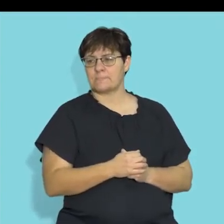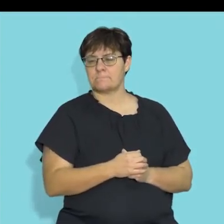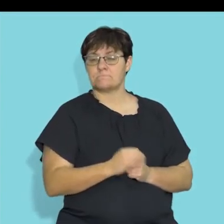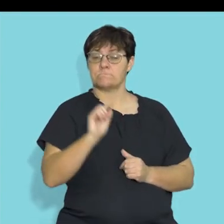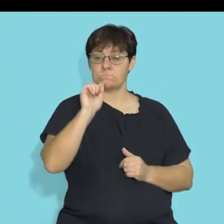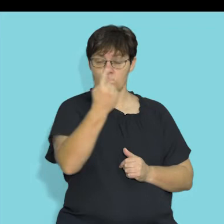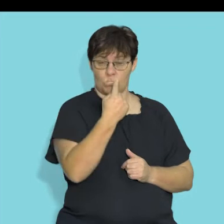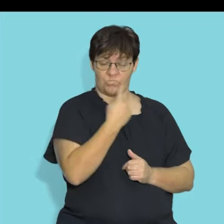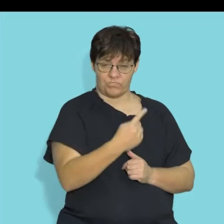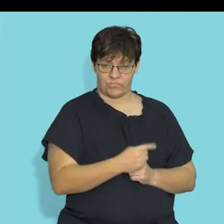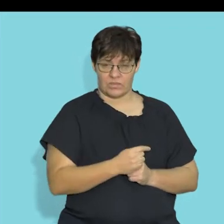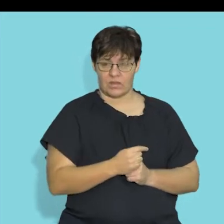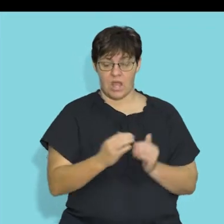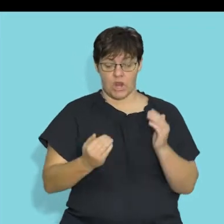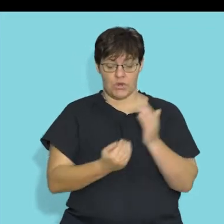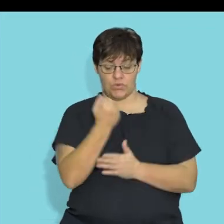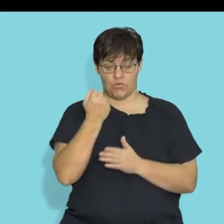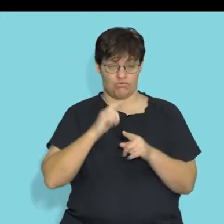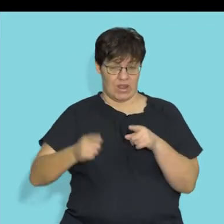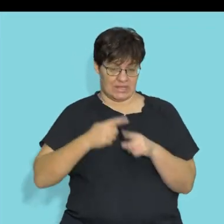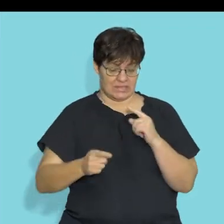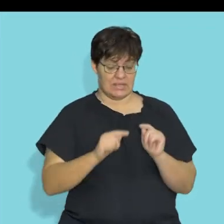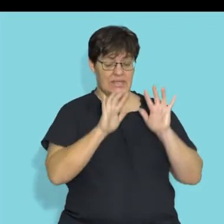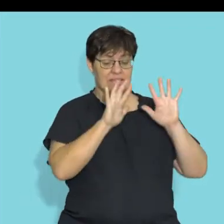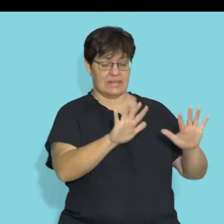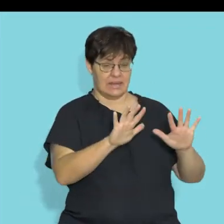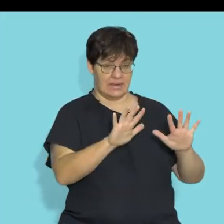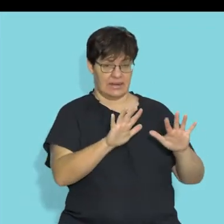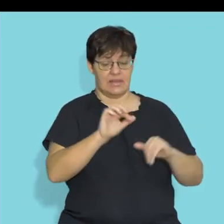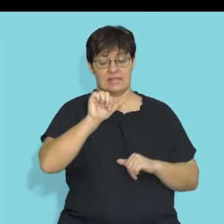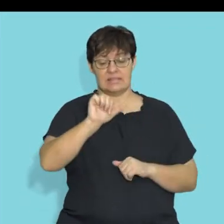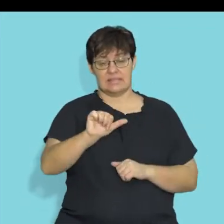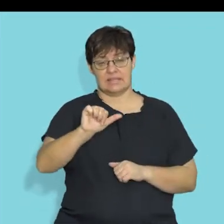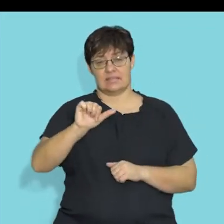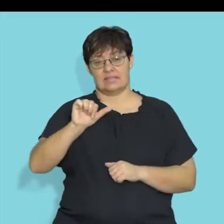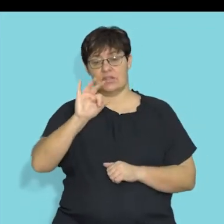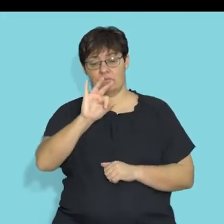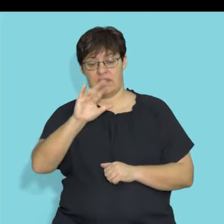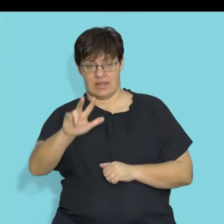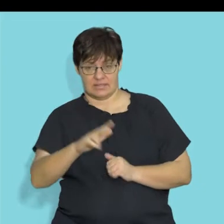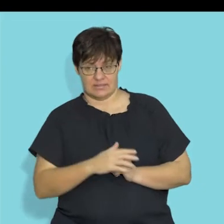doing it. We said, firstly, take your new rental, which was